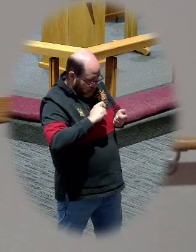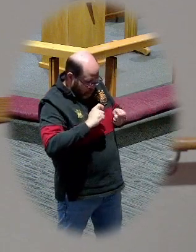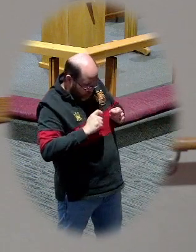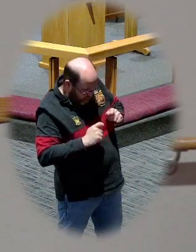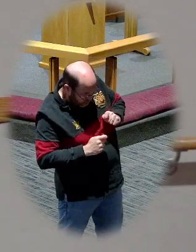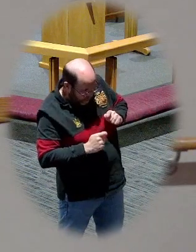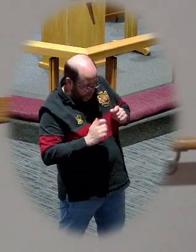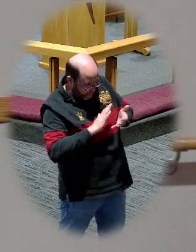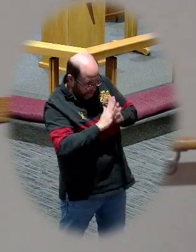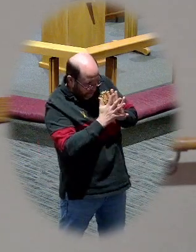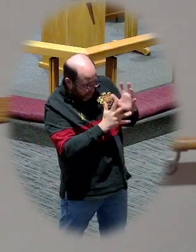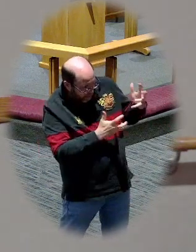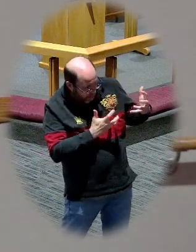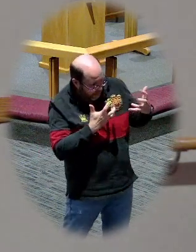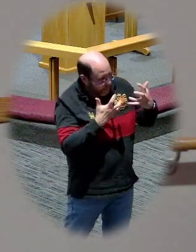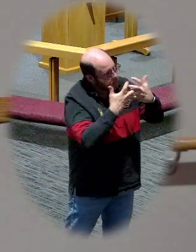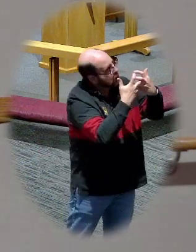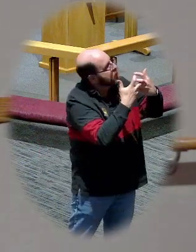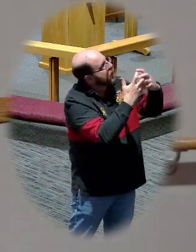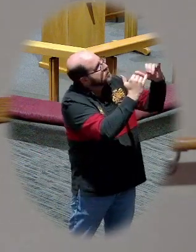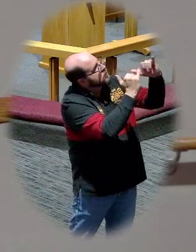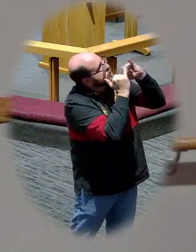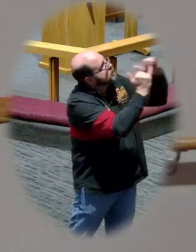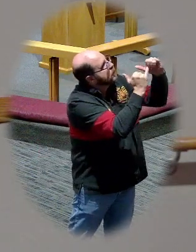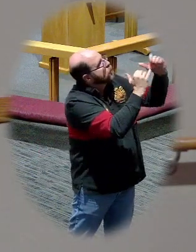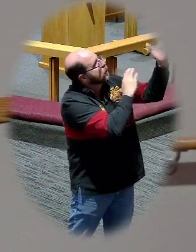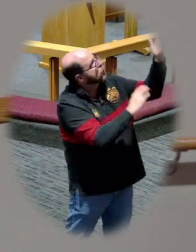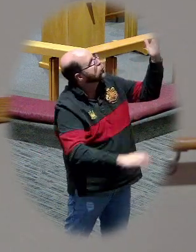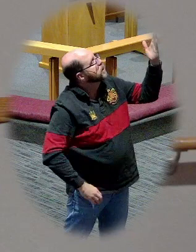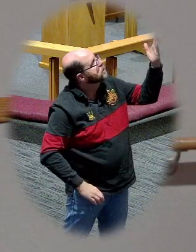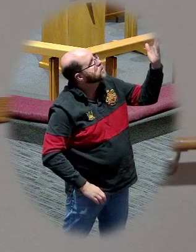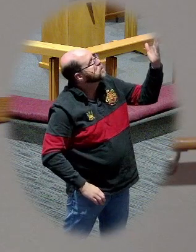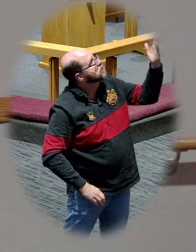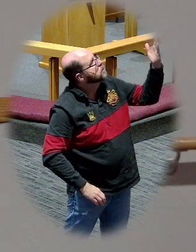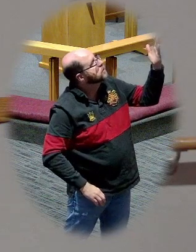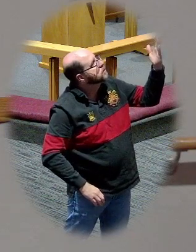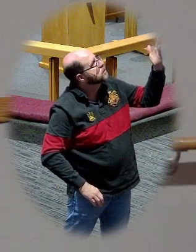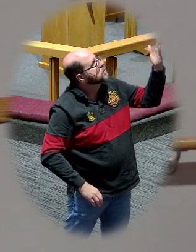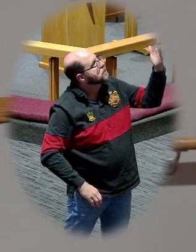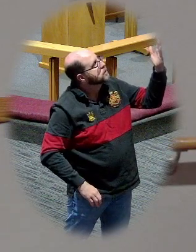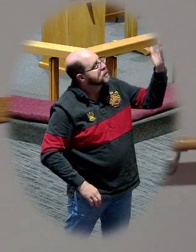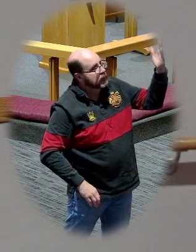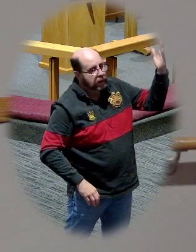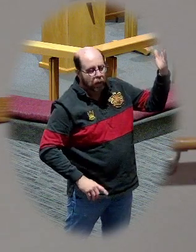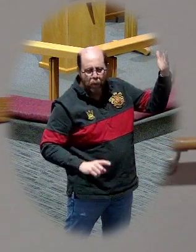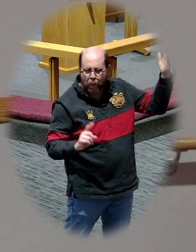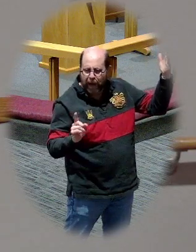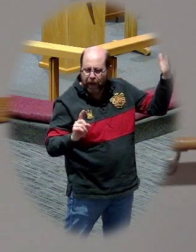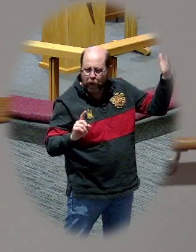one body of Christ in this location.